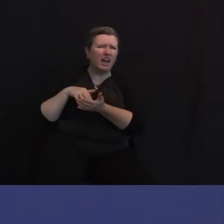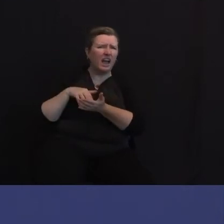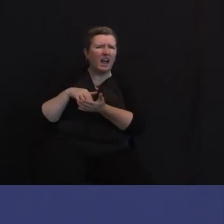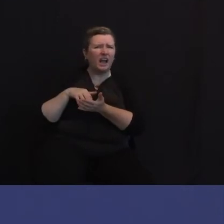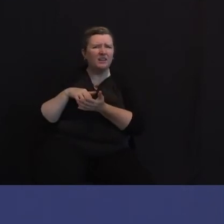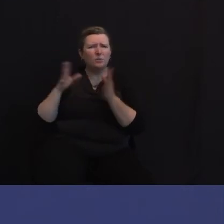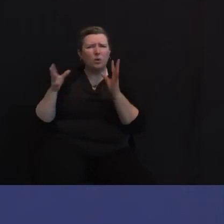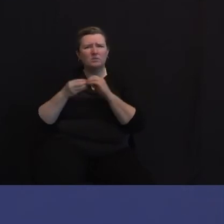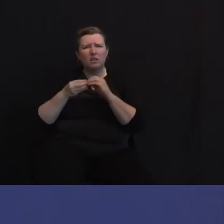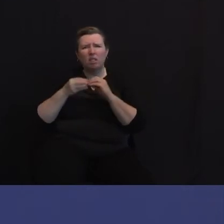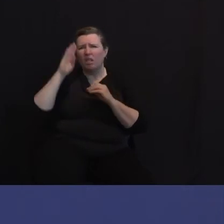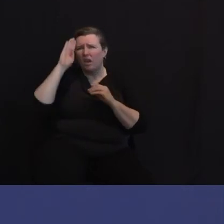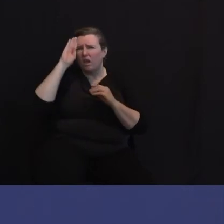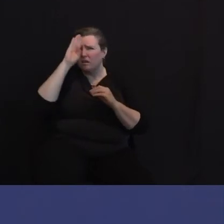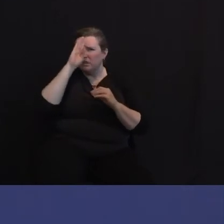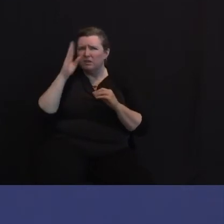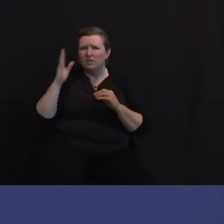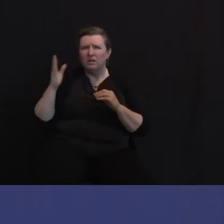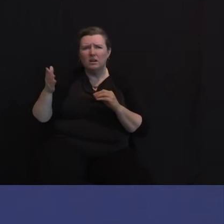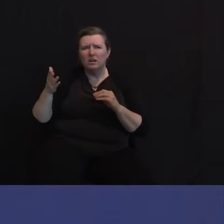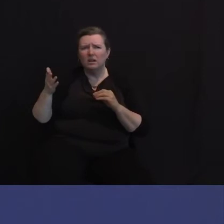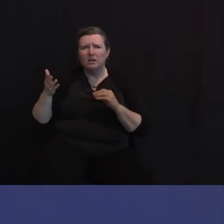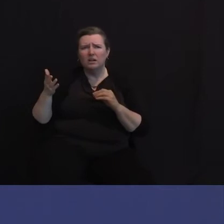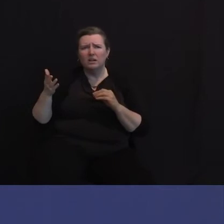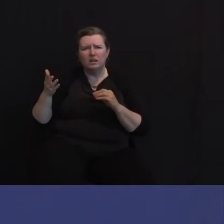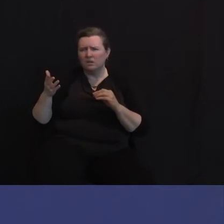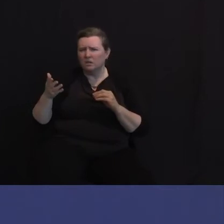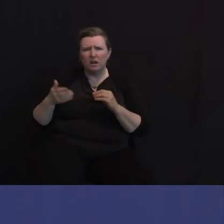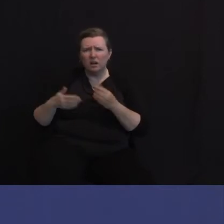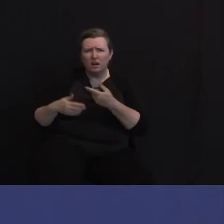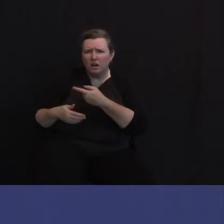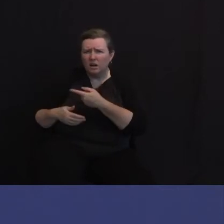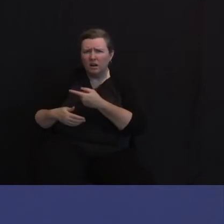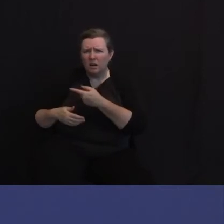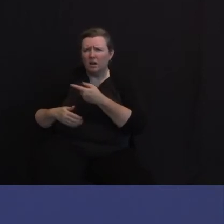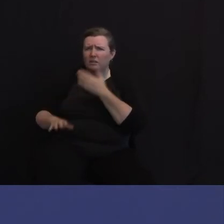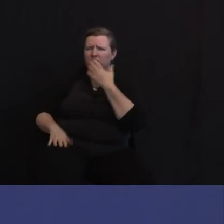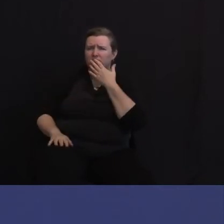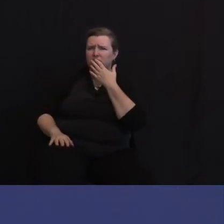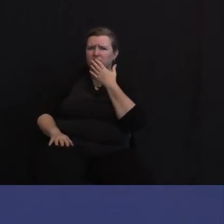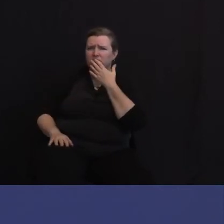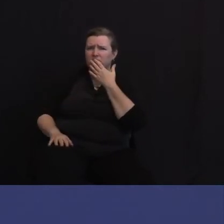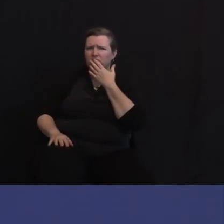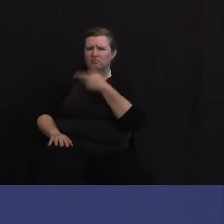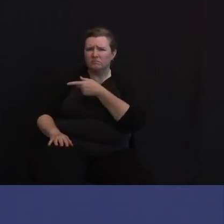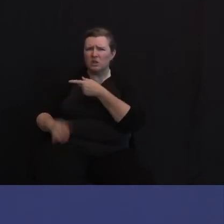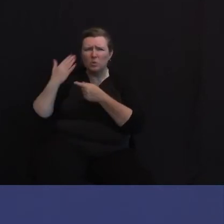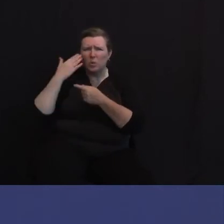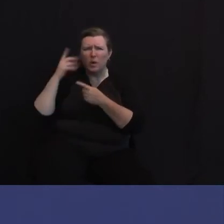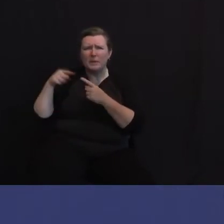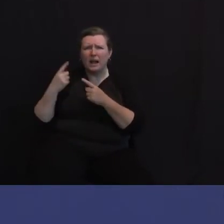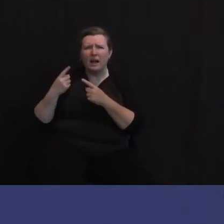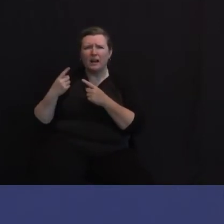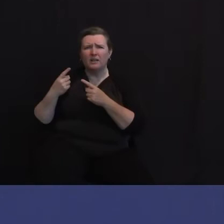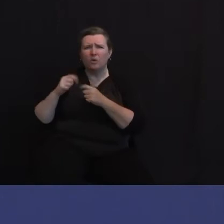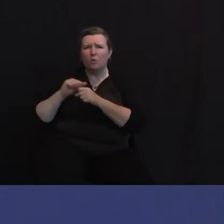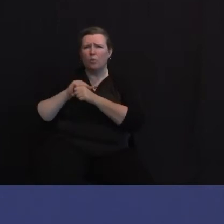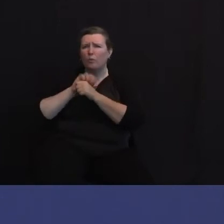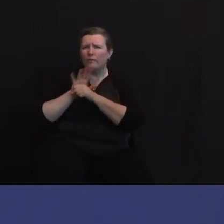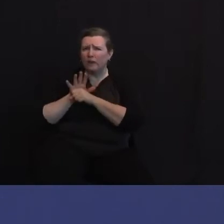hospitalizations would ring a lot of alarm bells. Do you have a number in your head right now on the total COVID beds or ICU